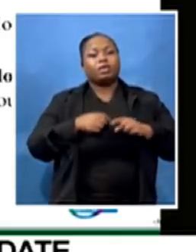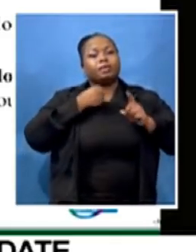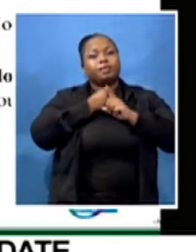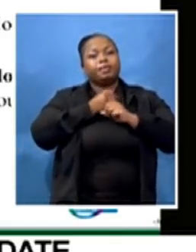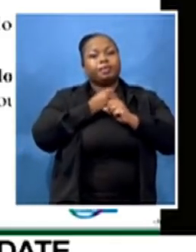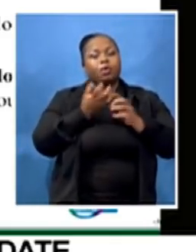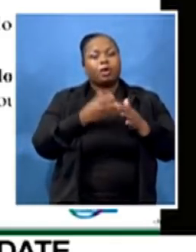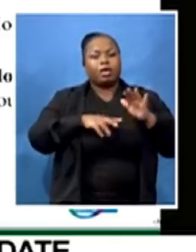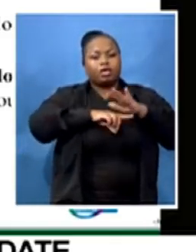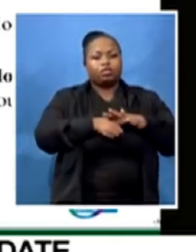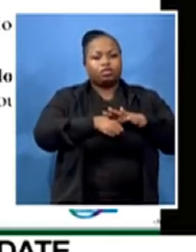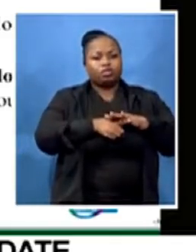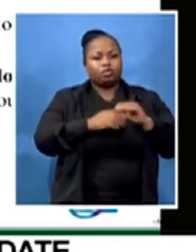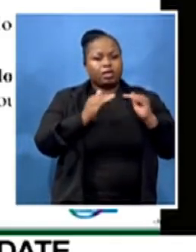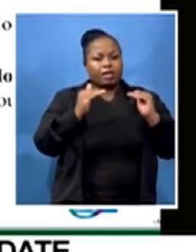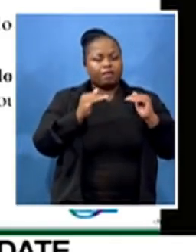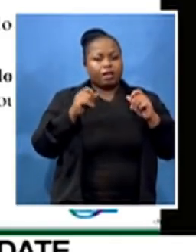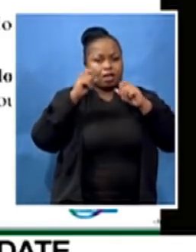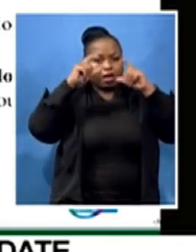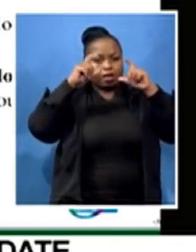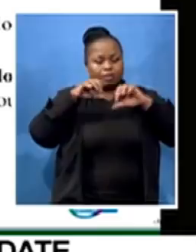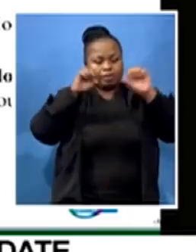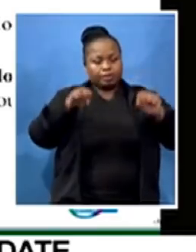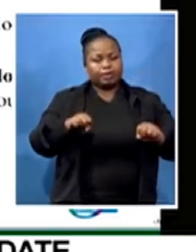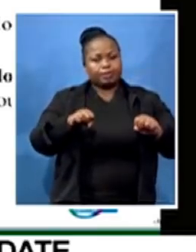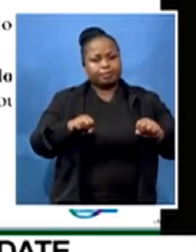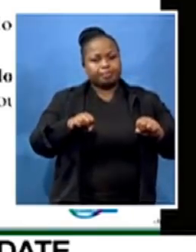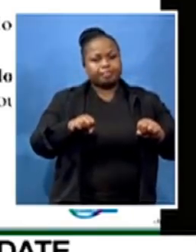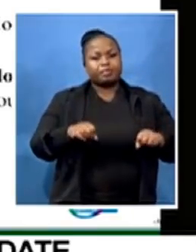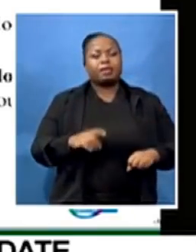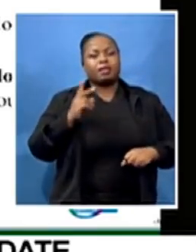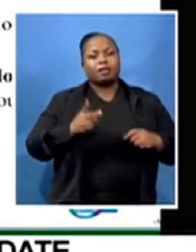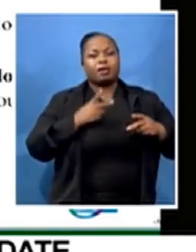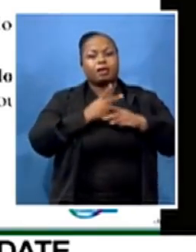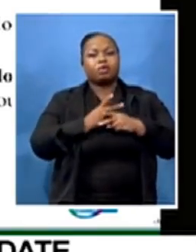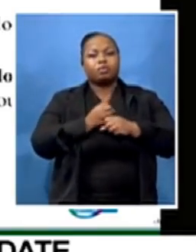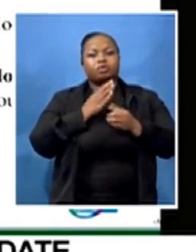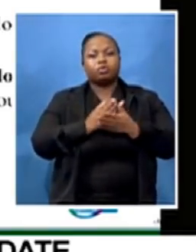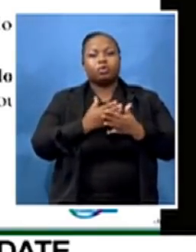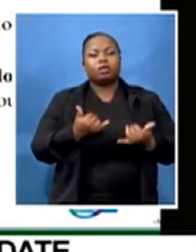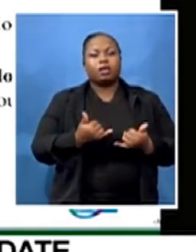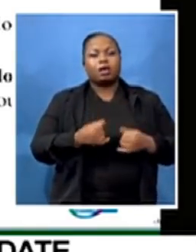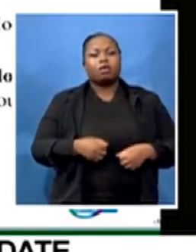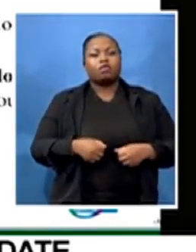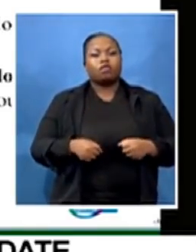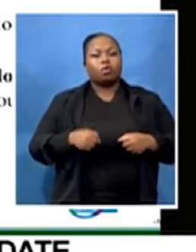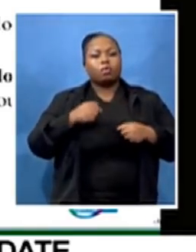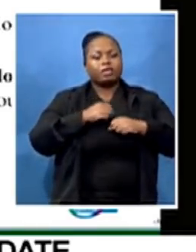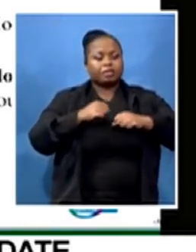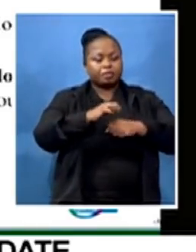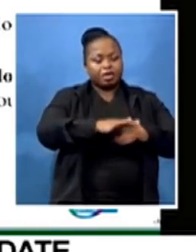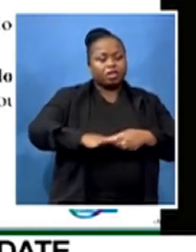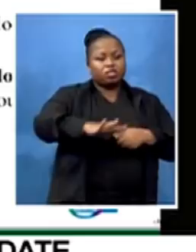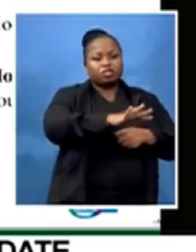also ensuring that there's a geospatial location of all cases and monitor them, and the implementation of